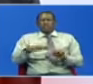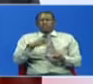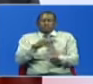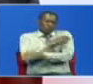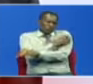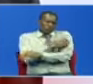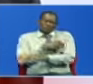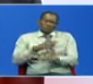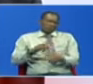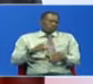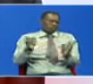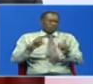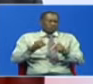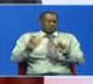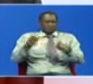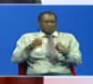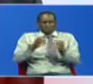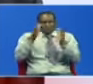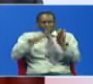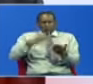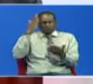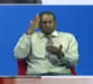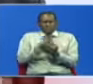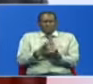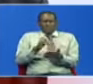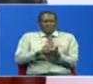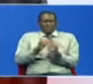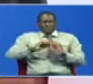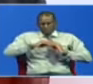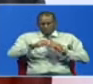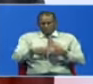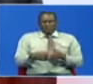facilities for somebody to verify that they are indeed pregnant.